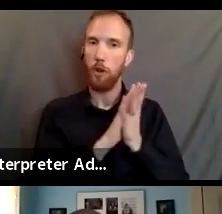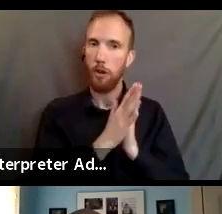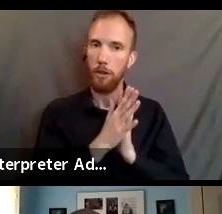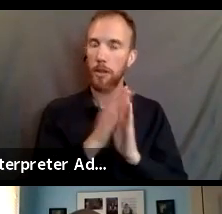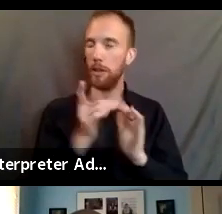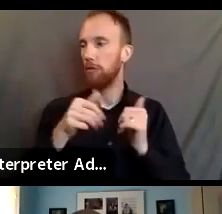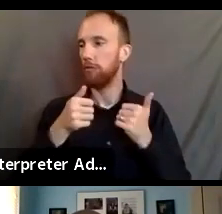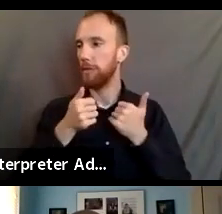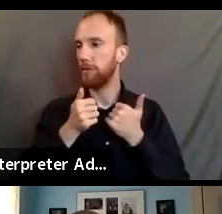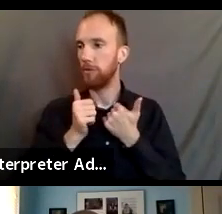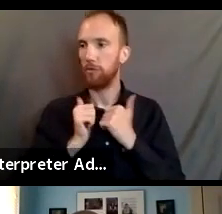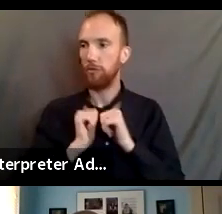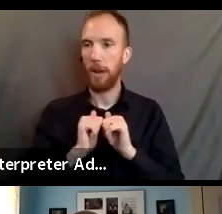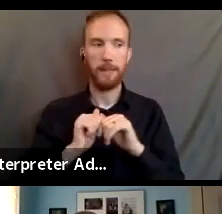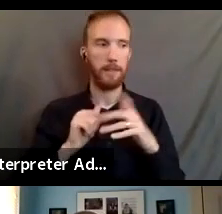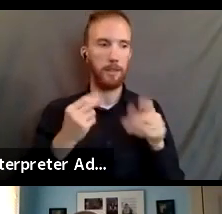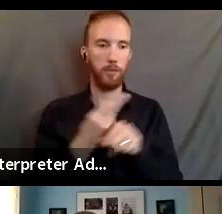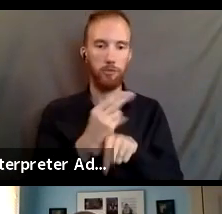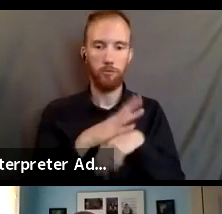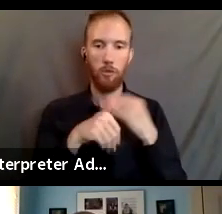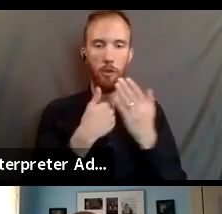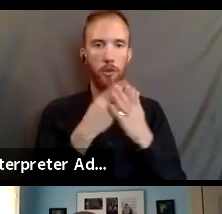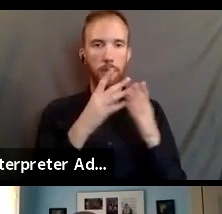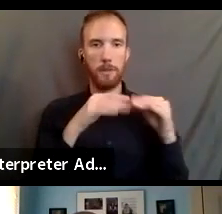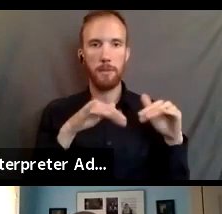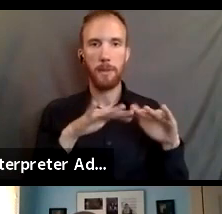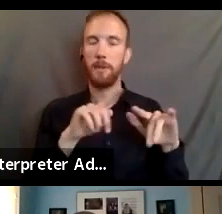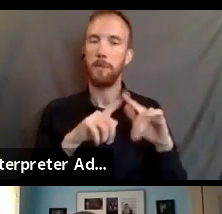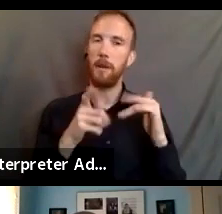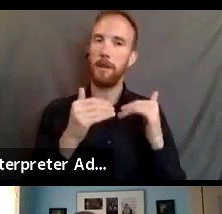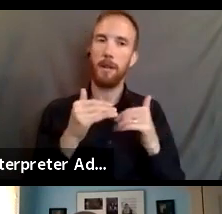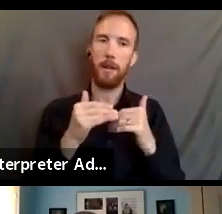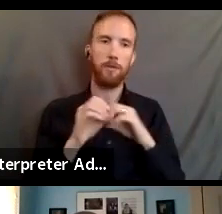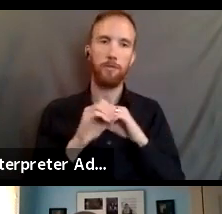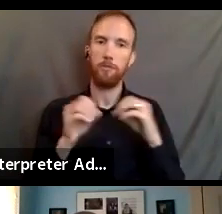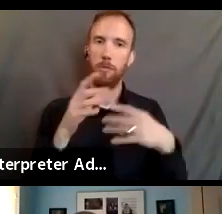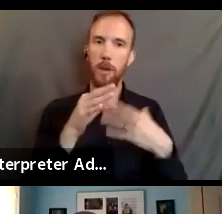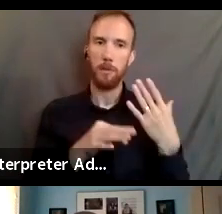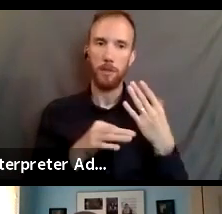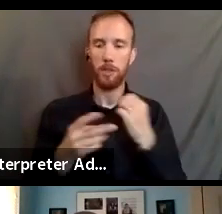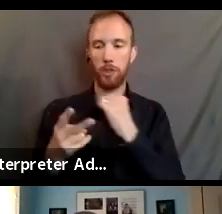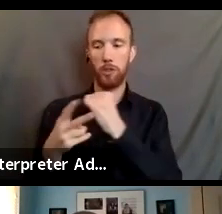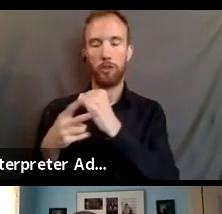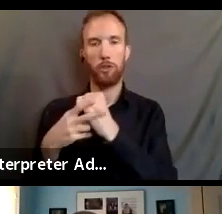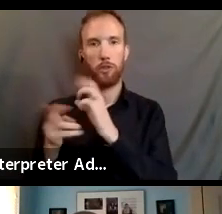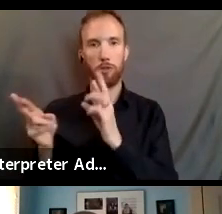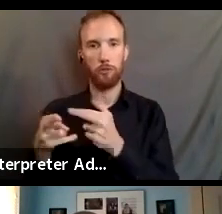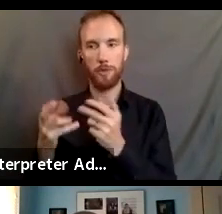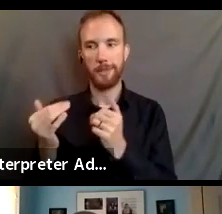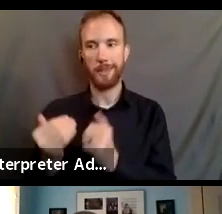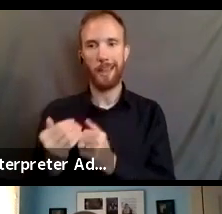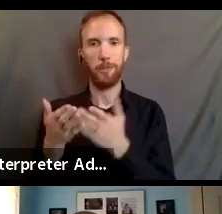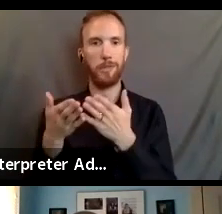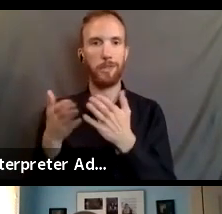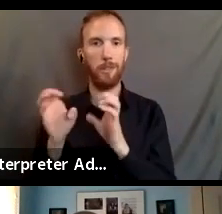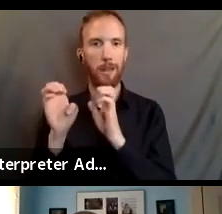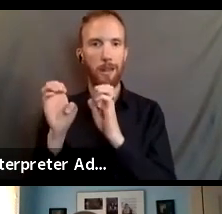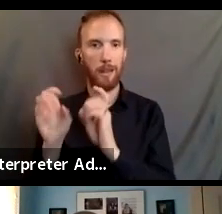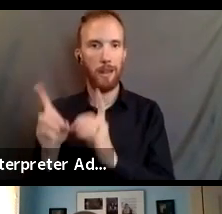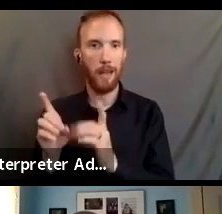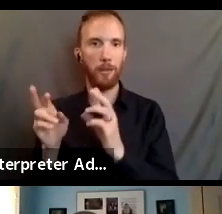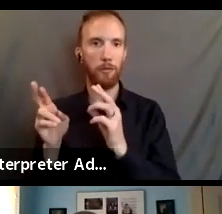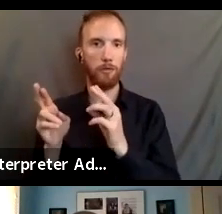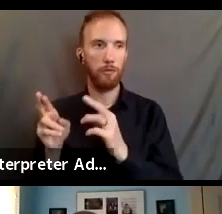space and are currently out of options the storage rooms have been converted to general ed rooms bedrooms and dl